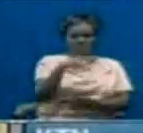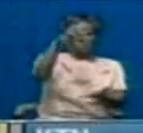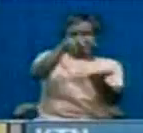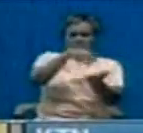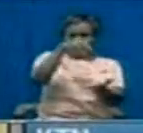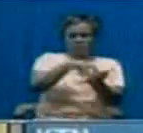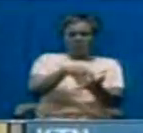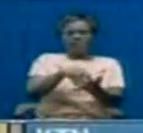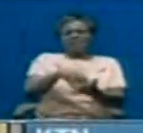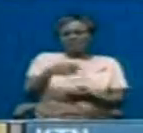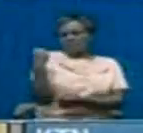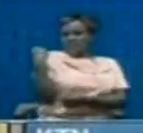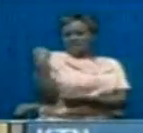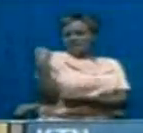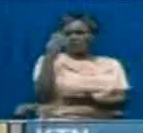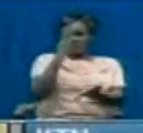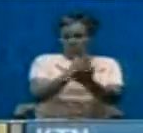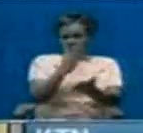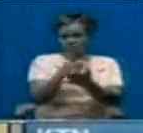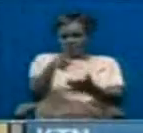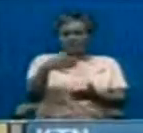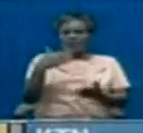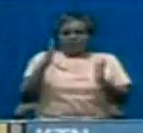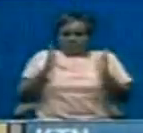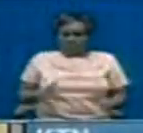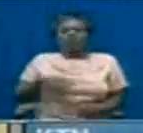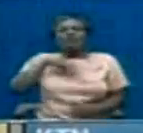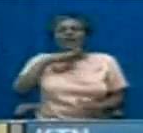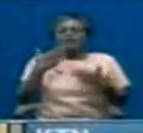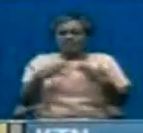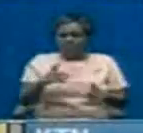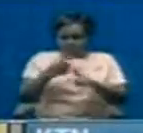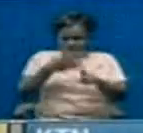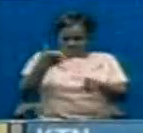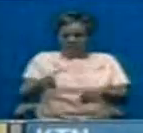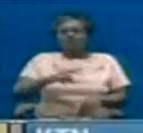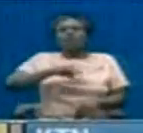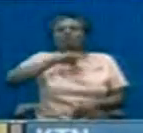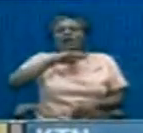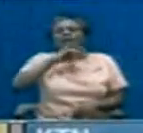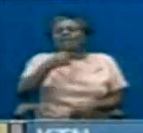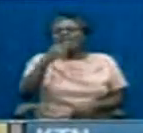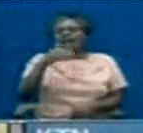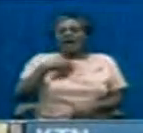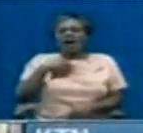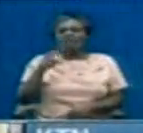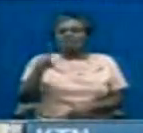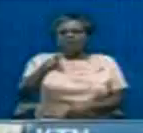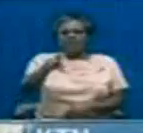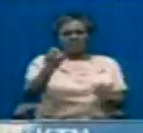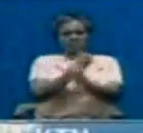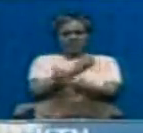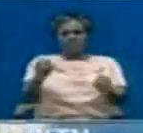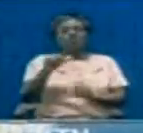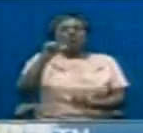actually the most recent, and that patient did die. But since then, Uganda has said it is Marburg virus free, since no